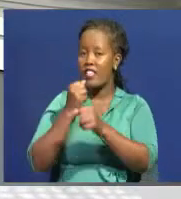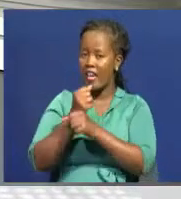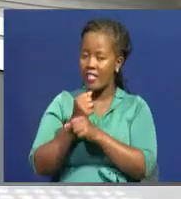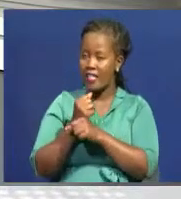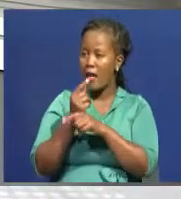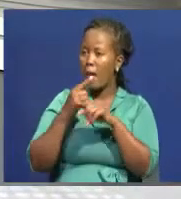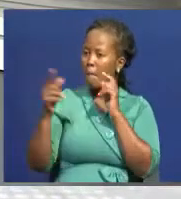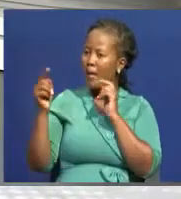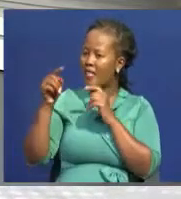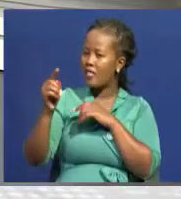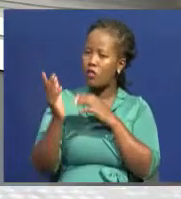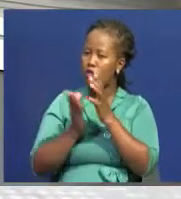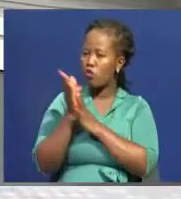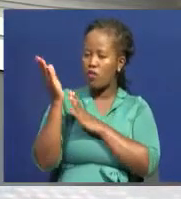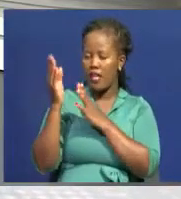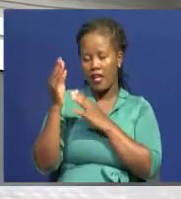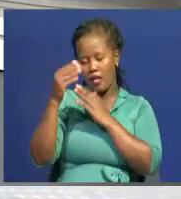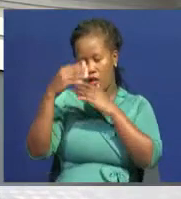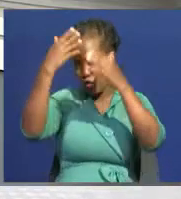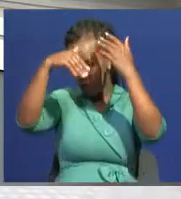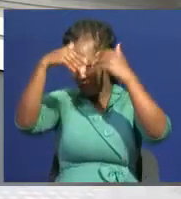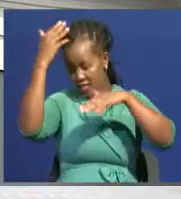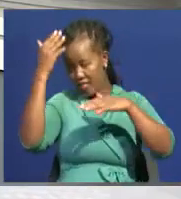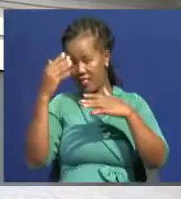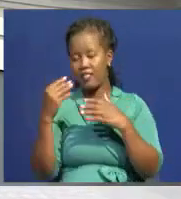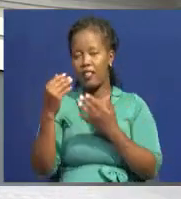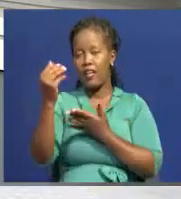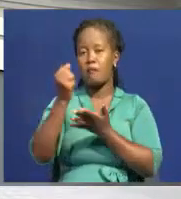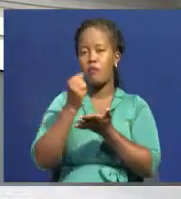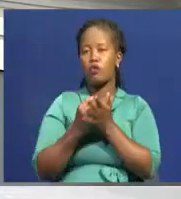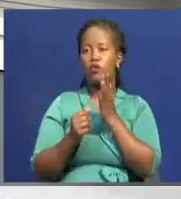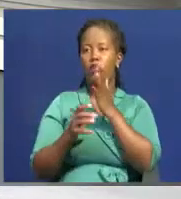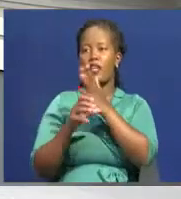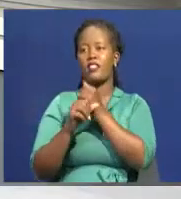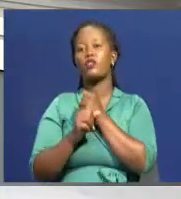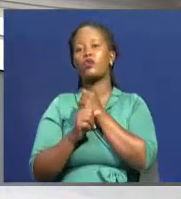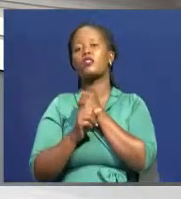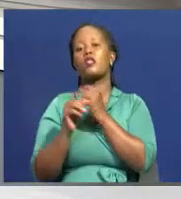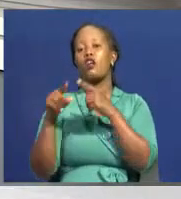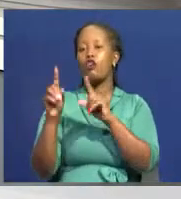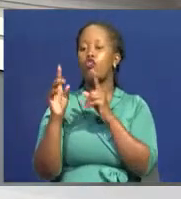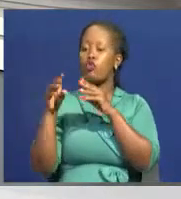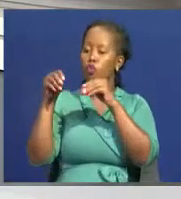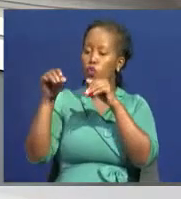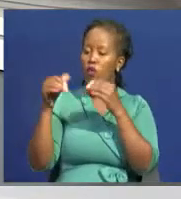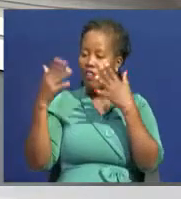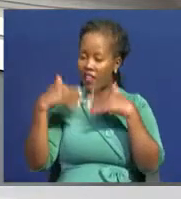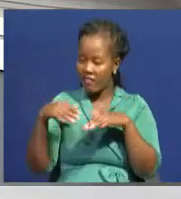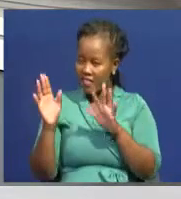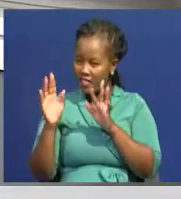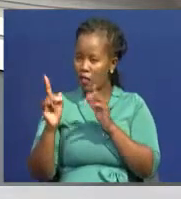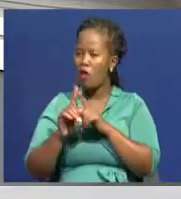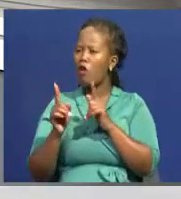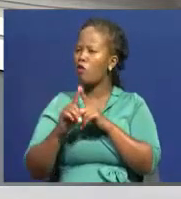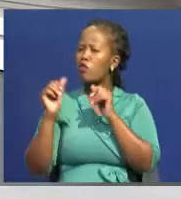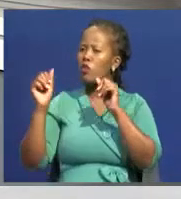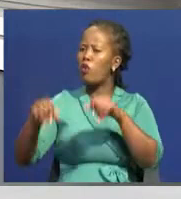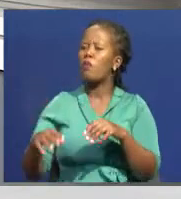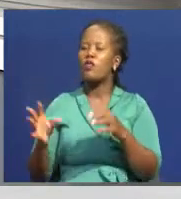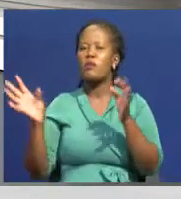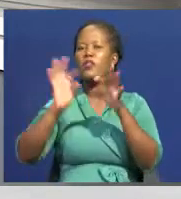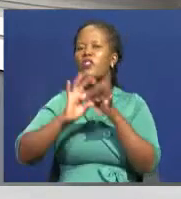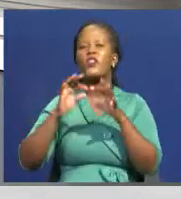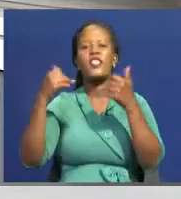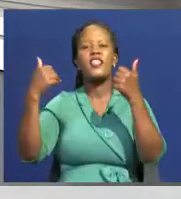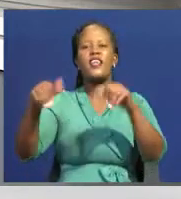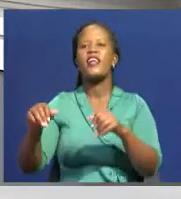the University Admissions Organization. You qualify, and you can join any of the other universities.